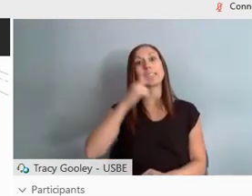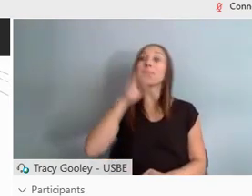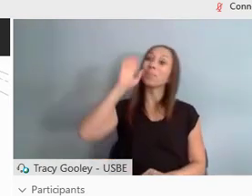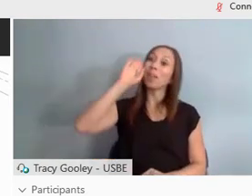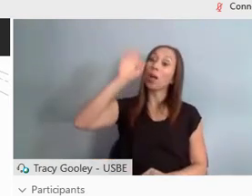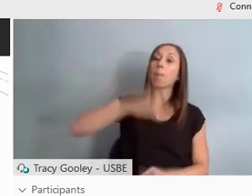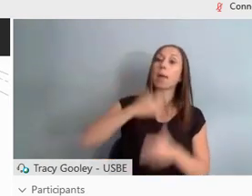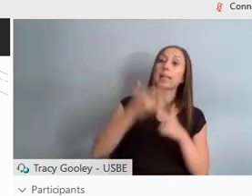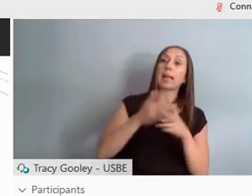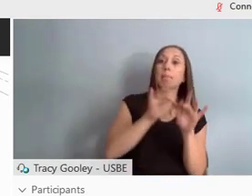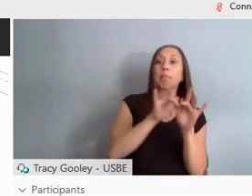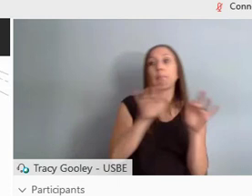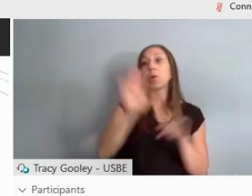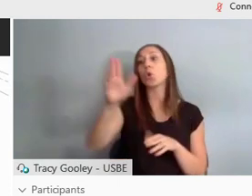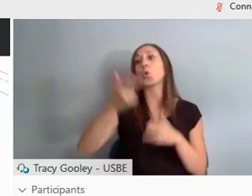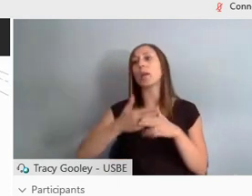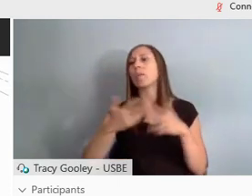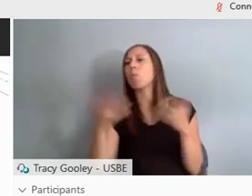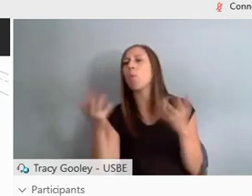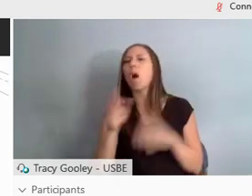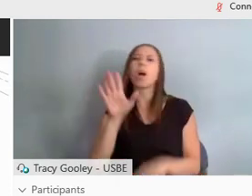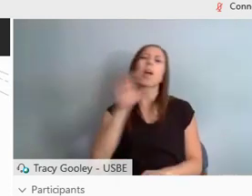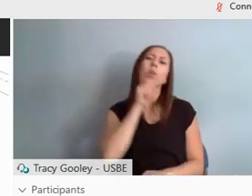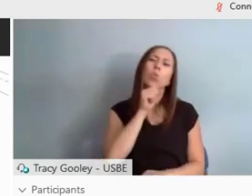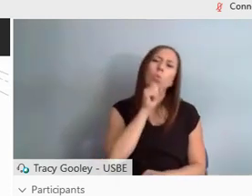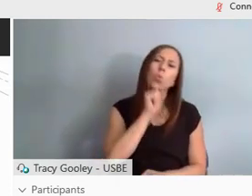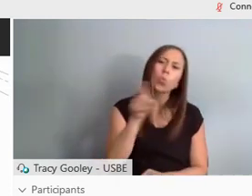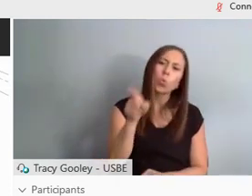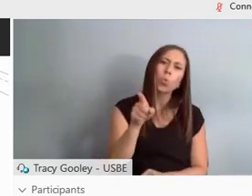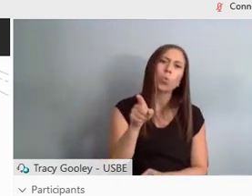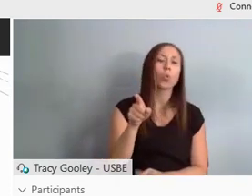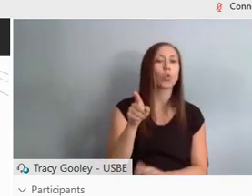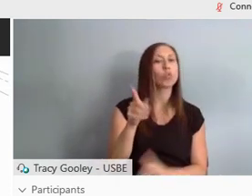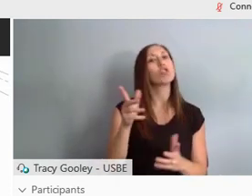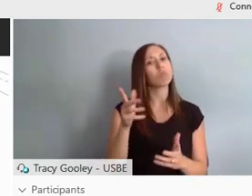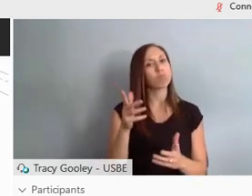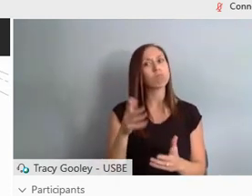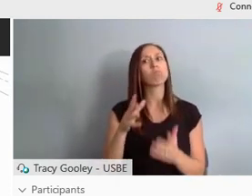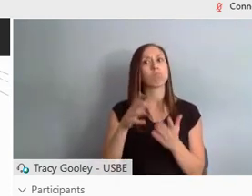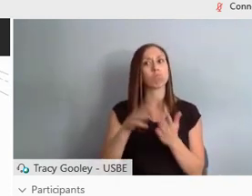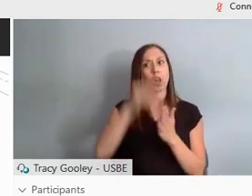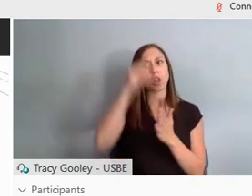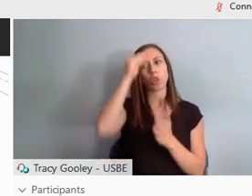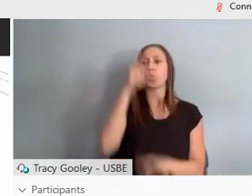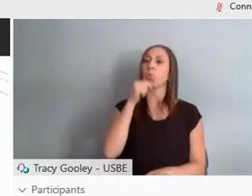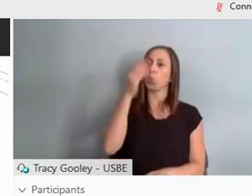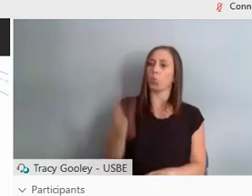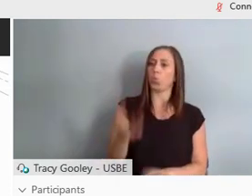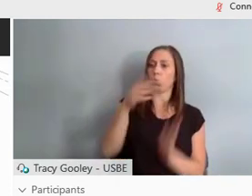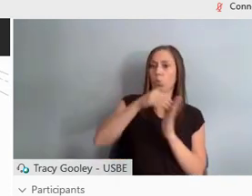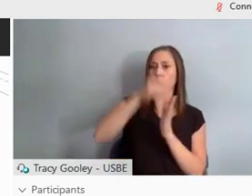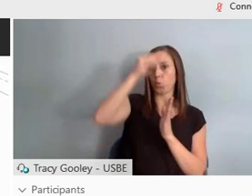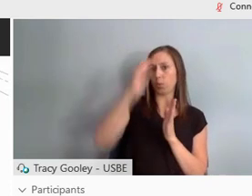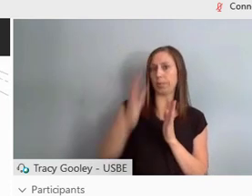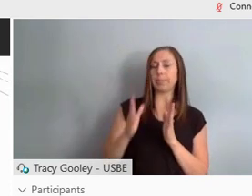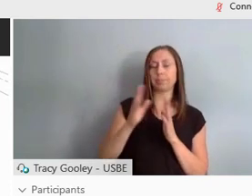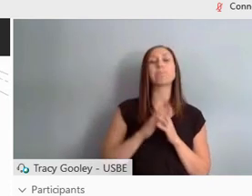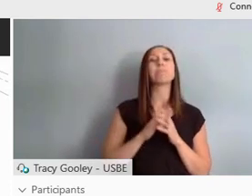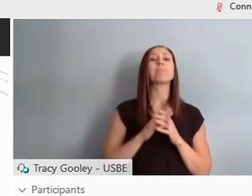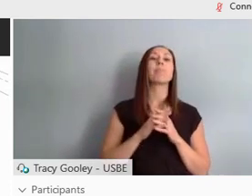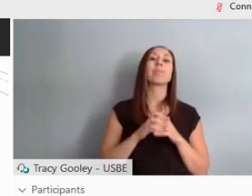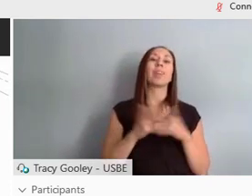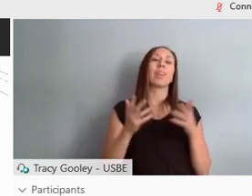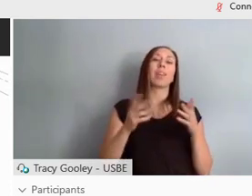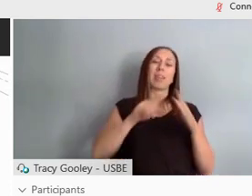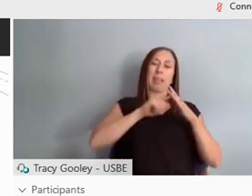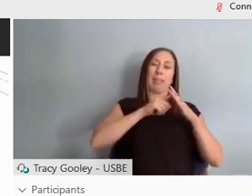name is blank, what is your name, how old are you? So just to kind of get to know the student a little bit. That's also something in the beginning